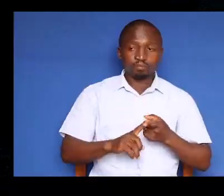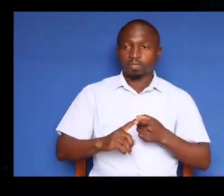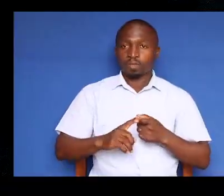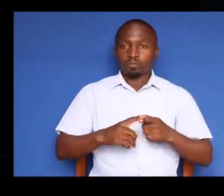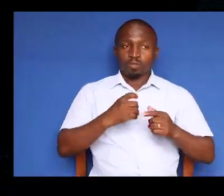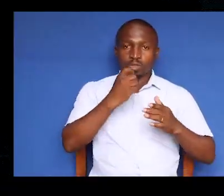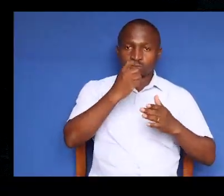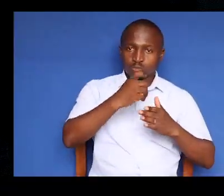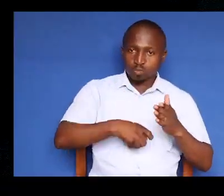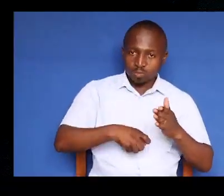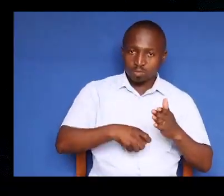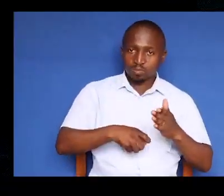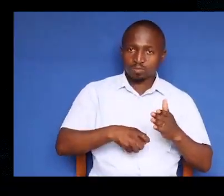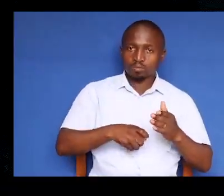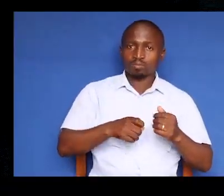output